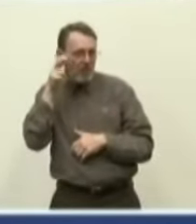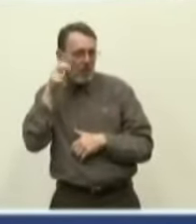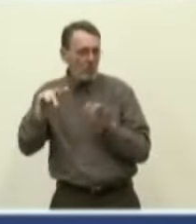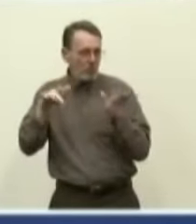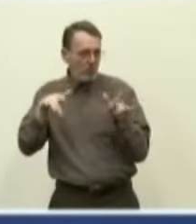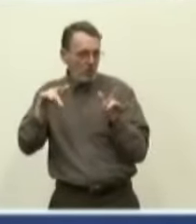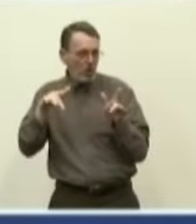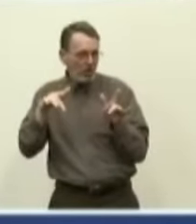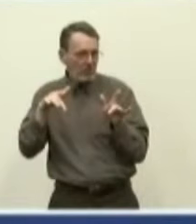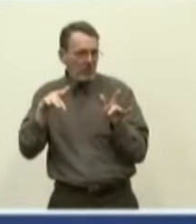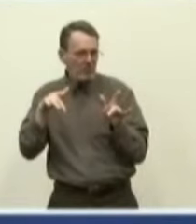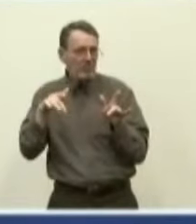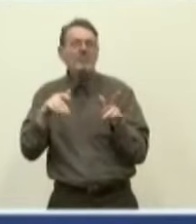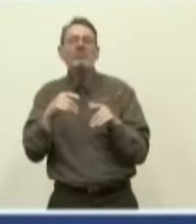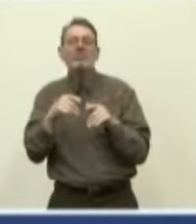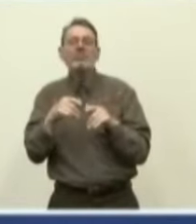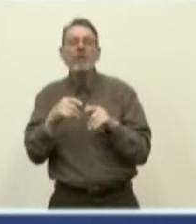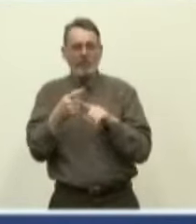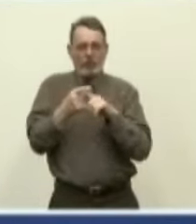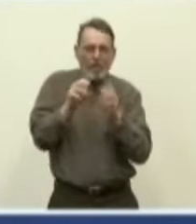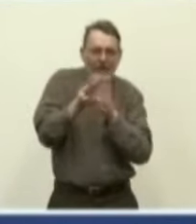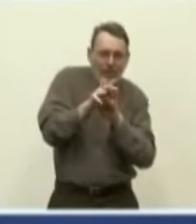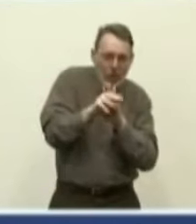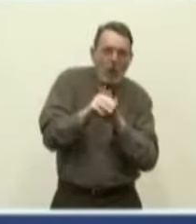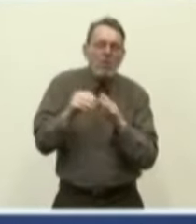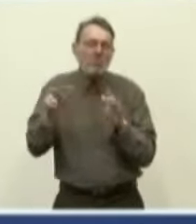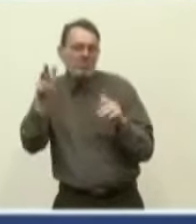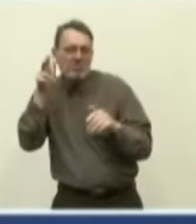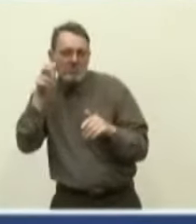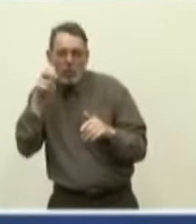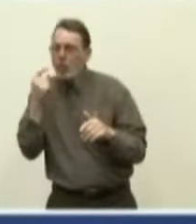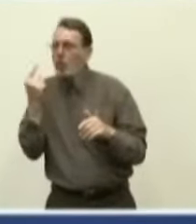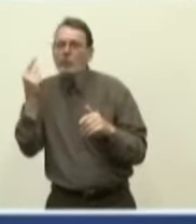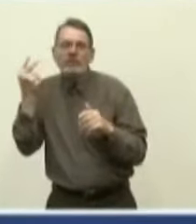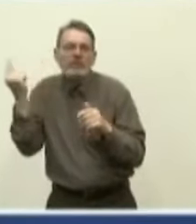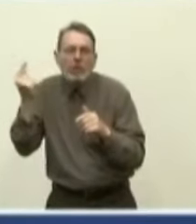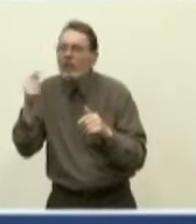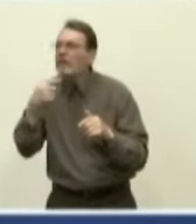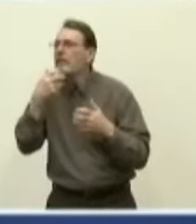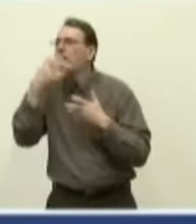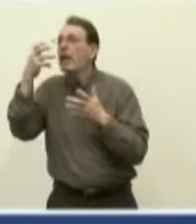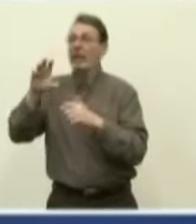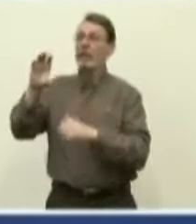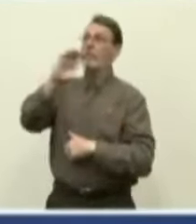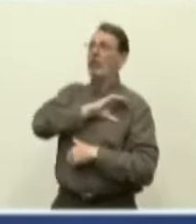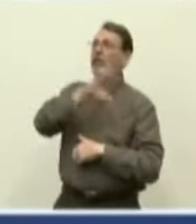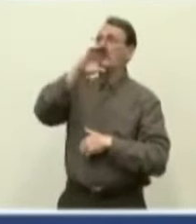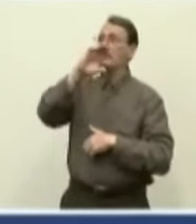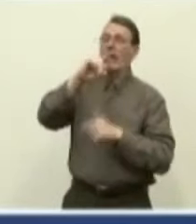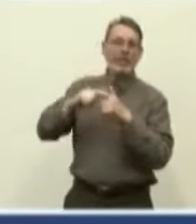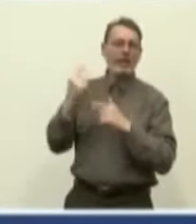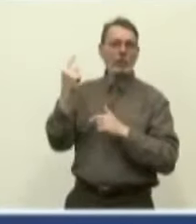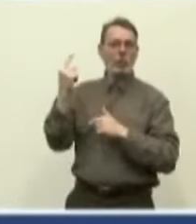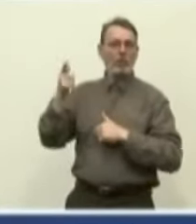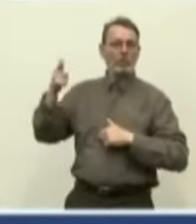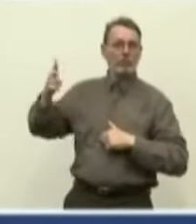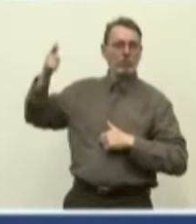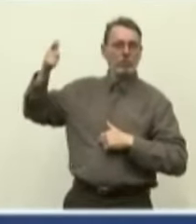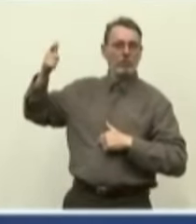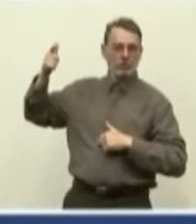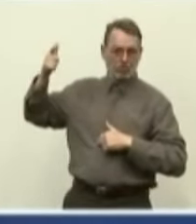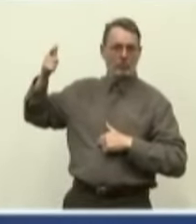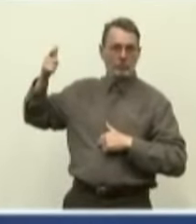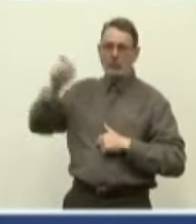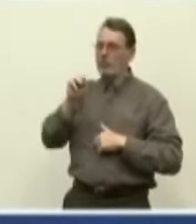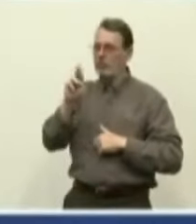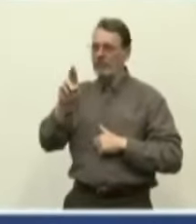video recording recovered from the scene captured one of the officers yell "police," immediately followed by a single gunshot. Mr.